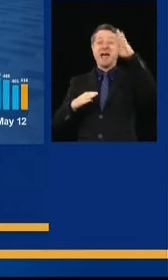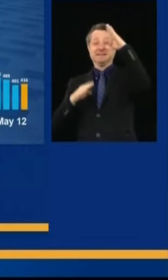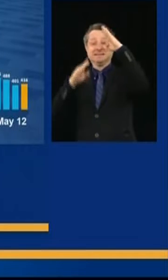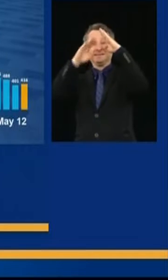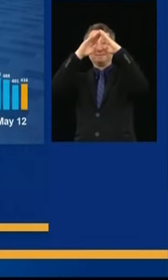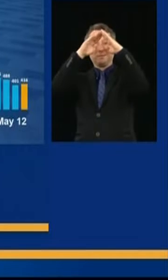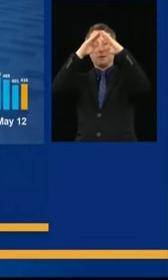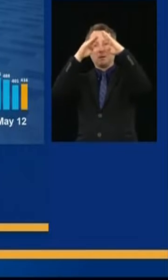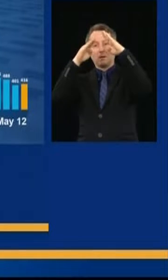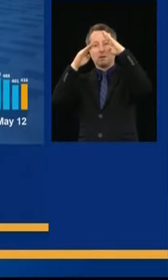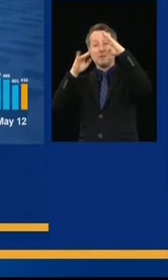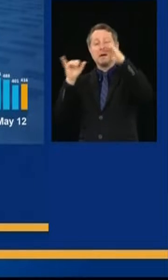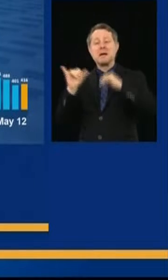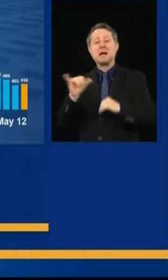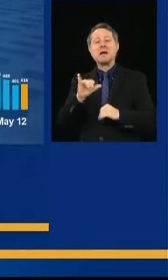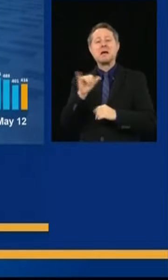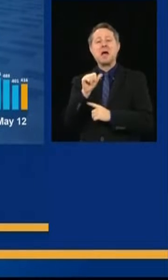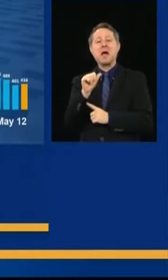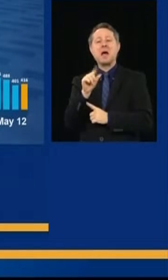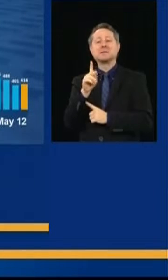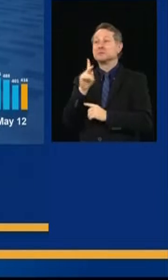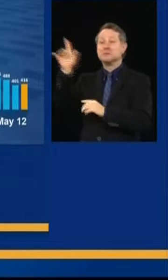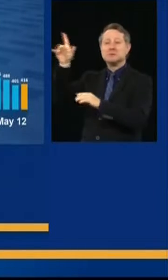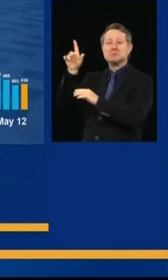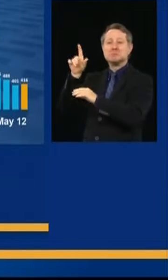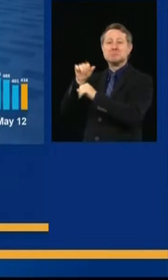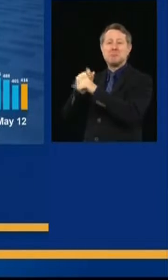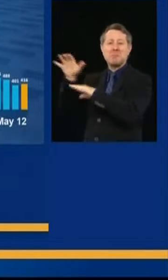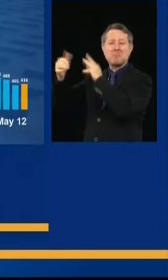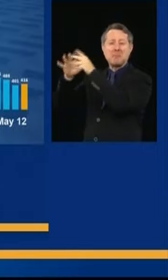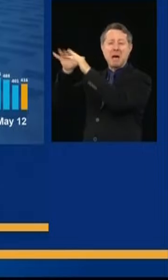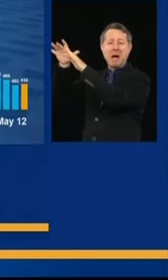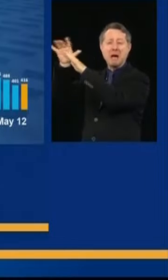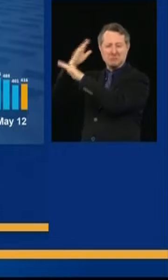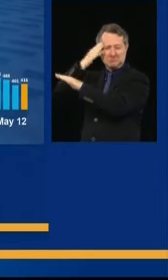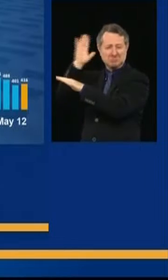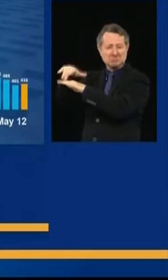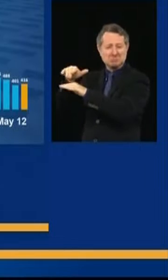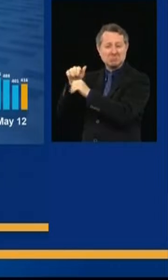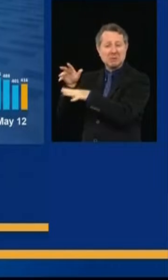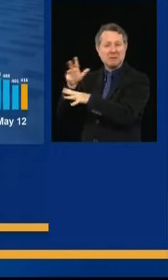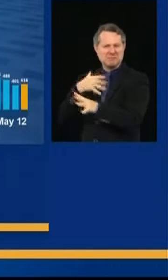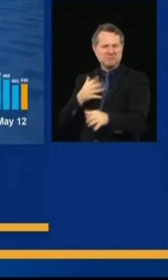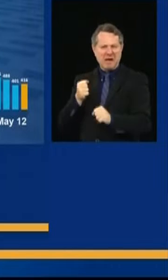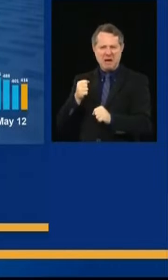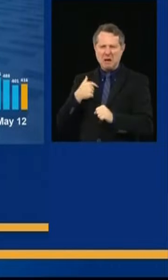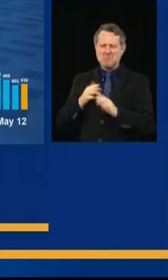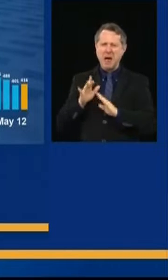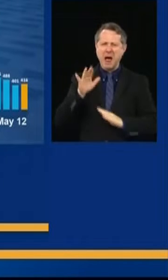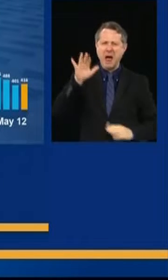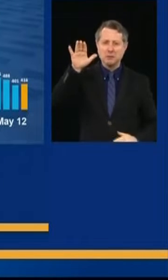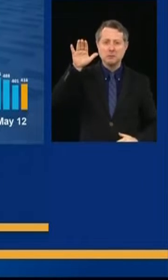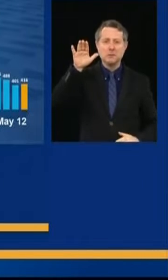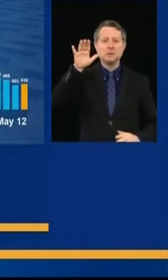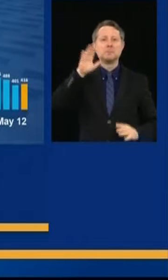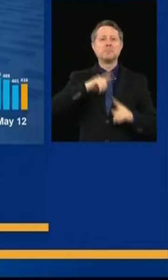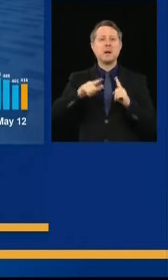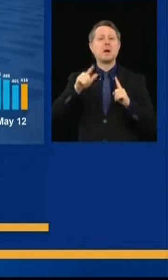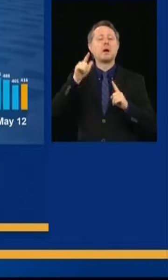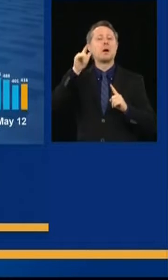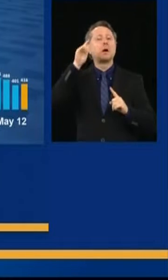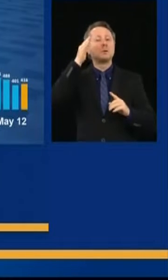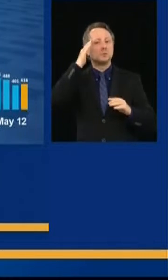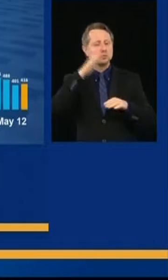Adirondacks, we know about mountains. You see how fast we went up and how much slower the decline